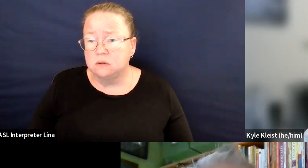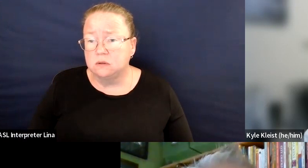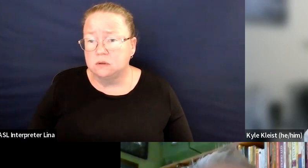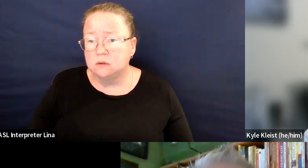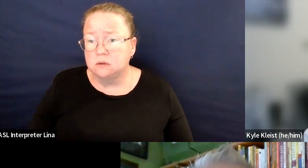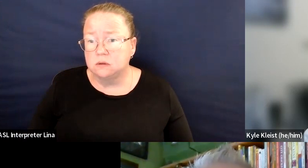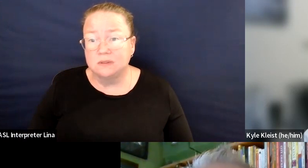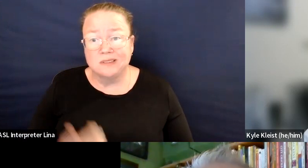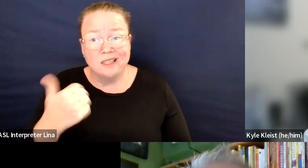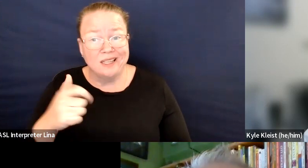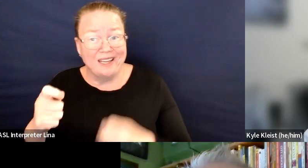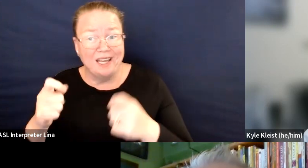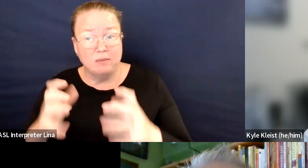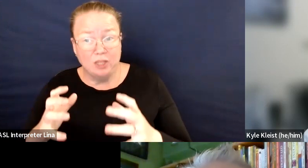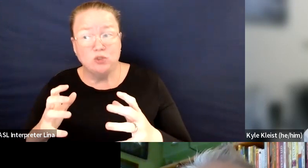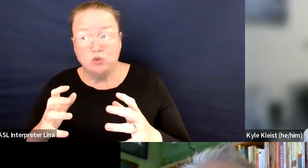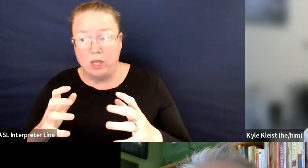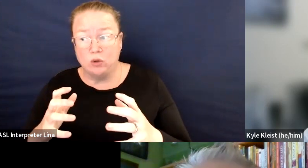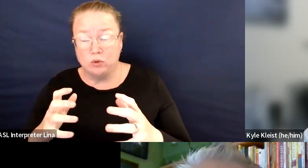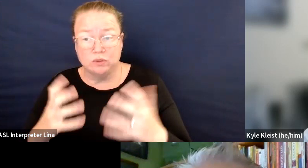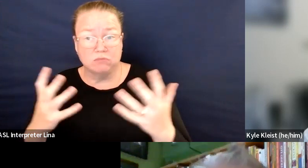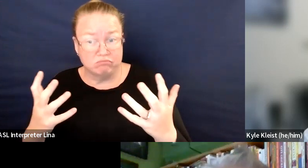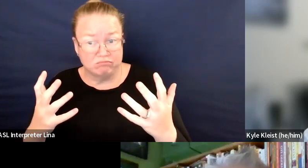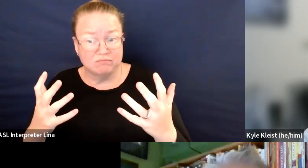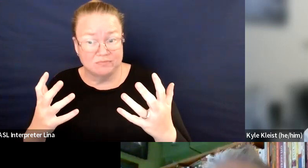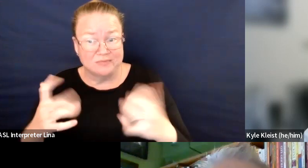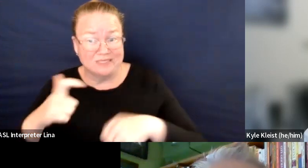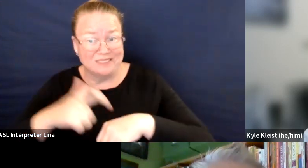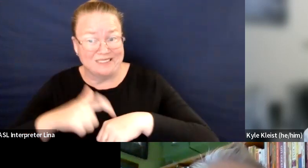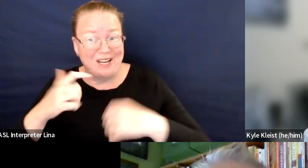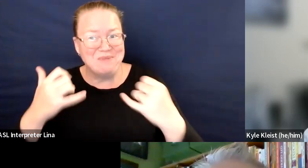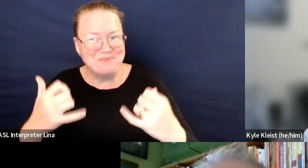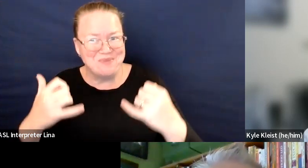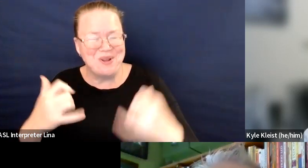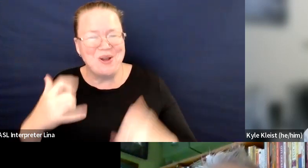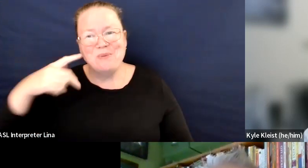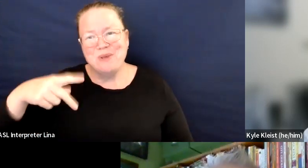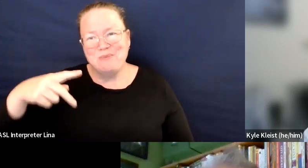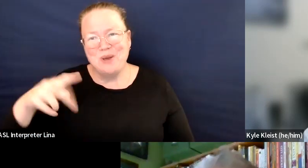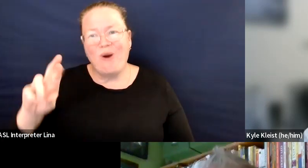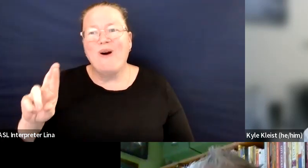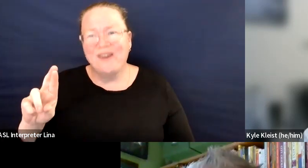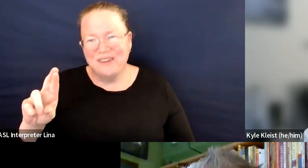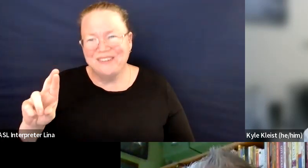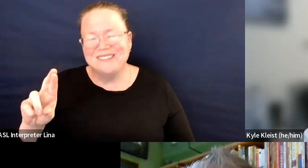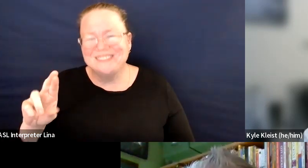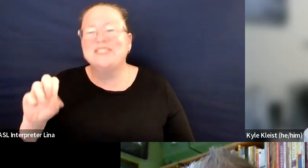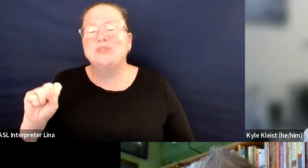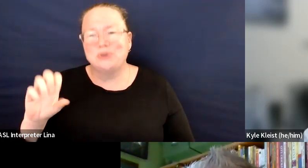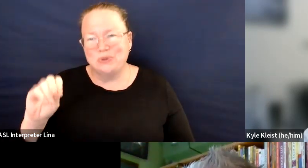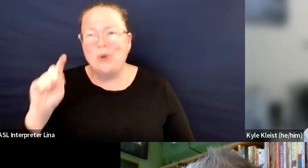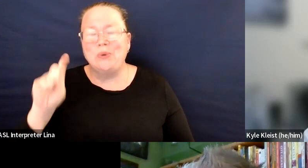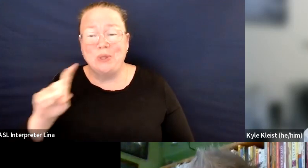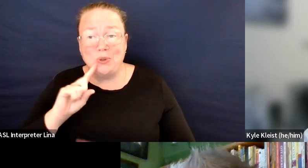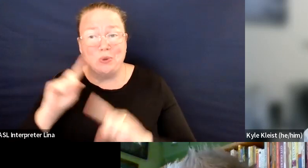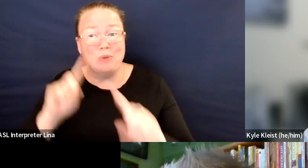Any administrators even want to weigh in that it's time to do that, the PPR, so we need to report